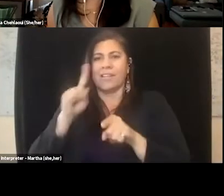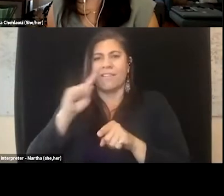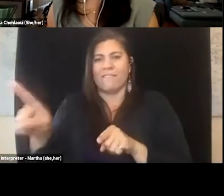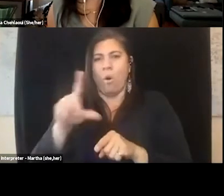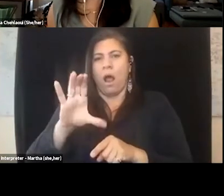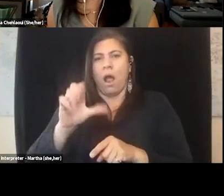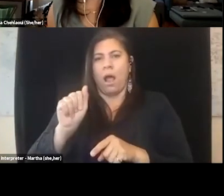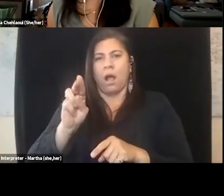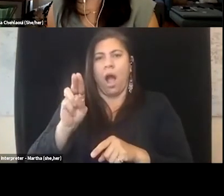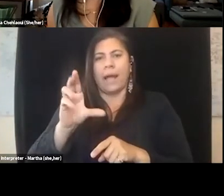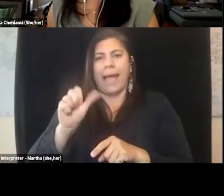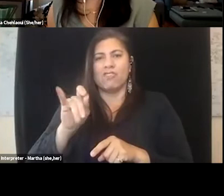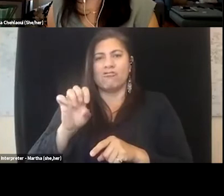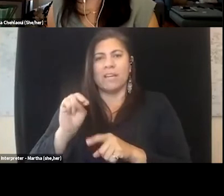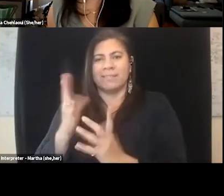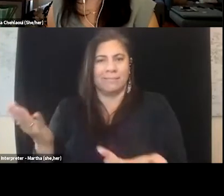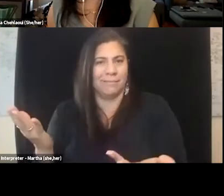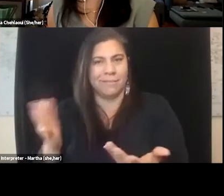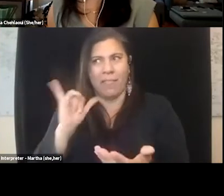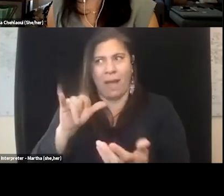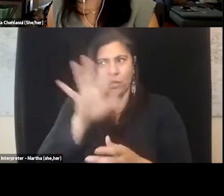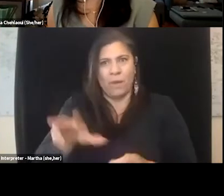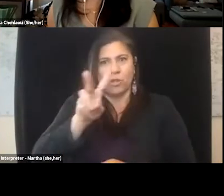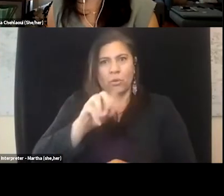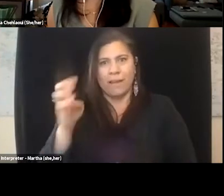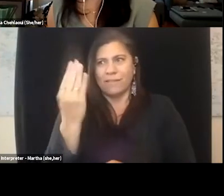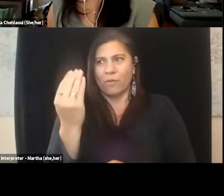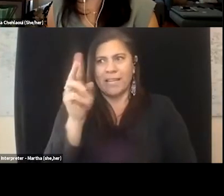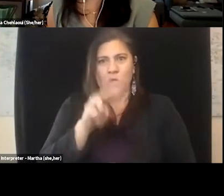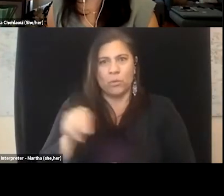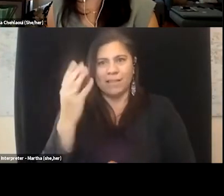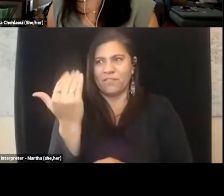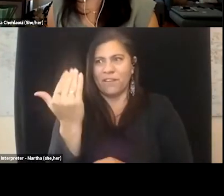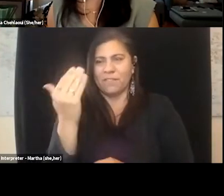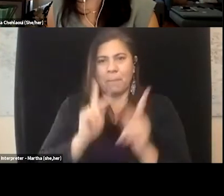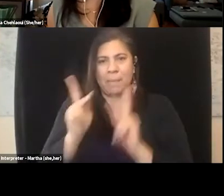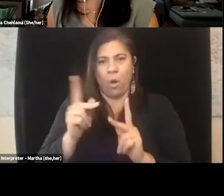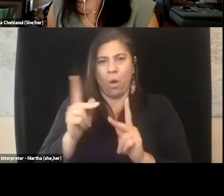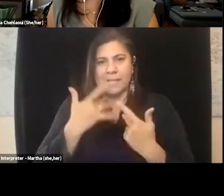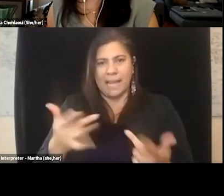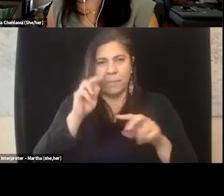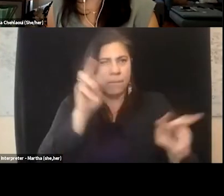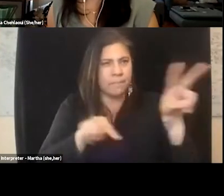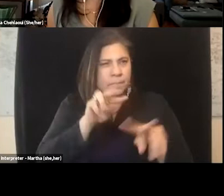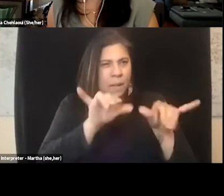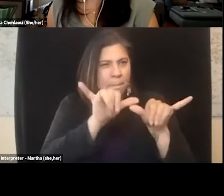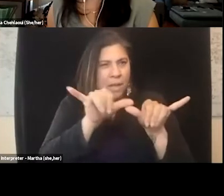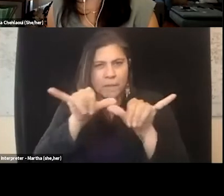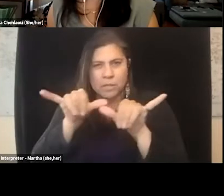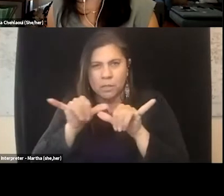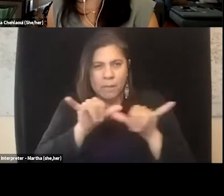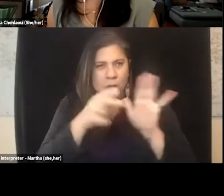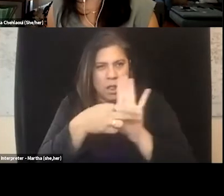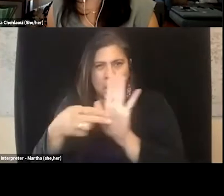This was around 2014, 2015, when people were really being measured. And so our community, because